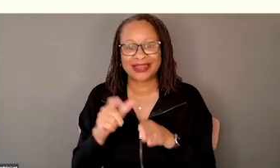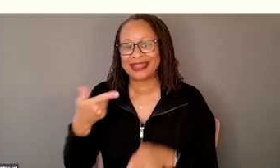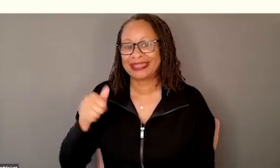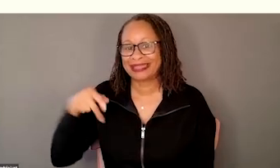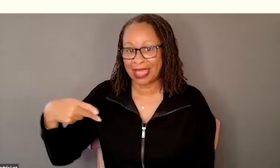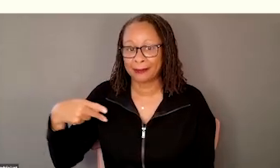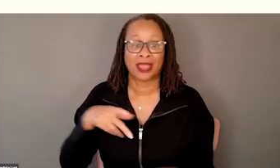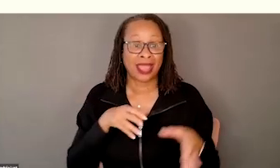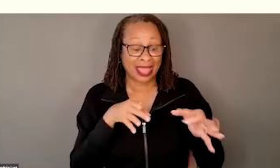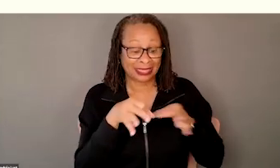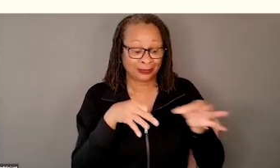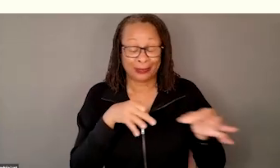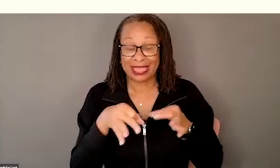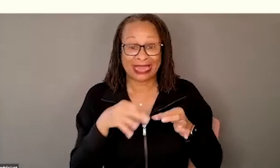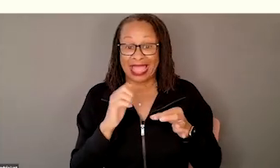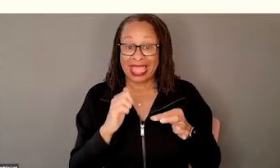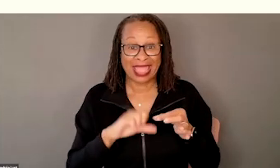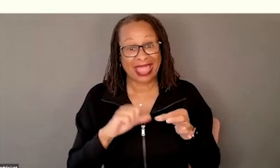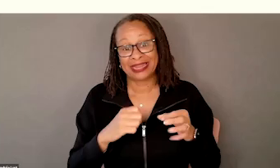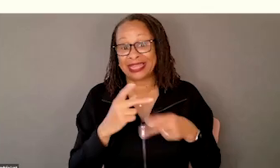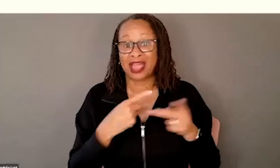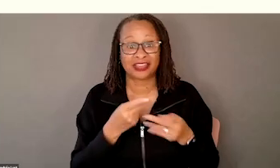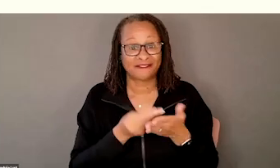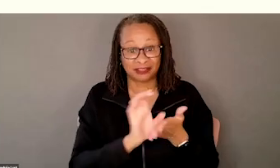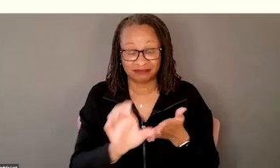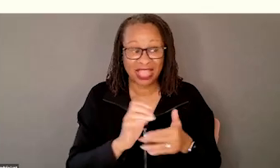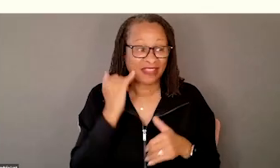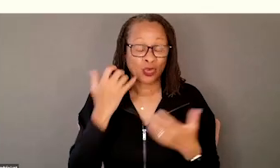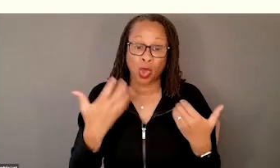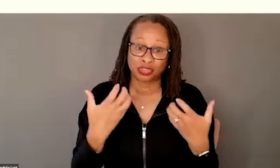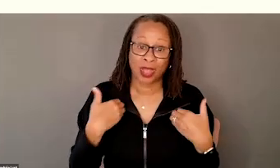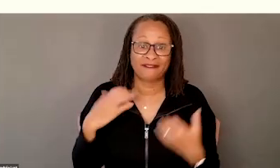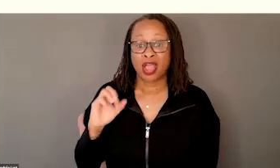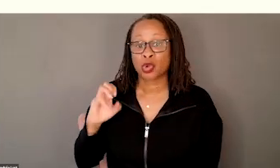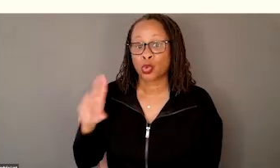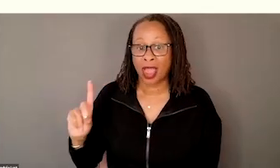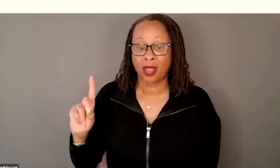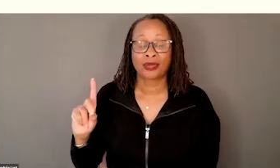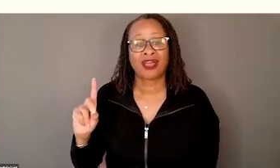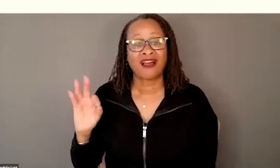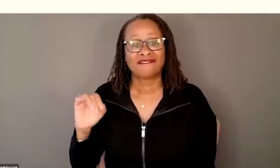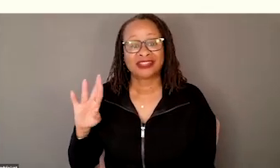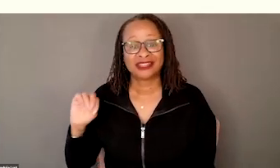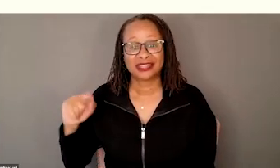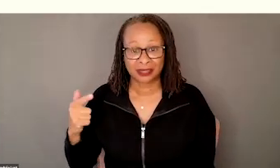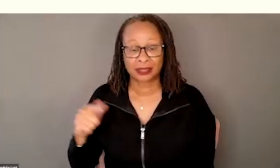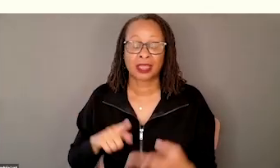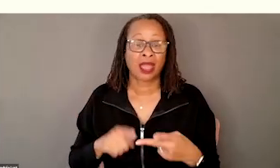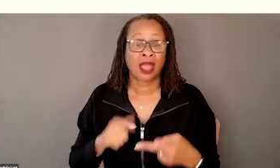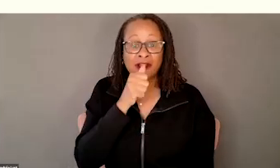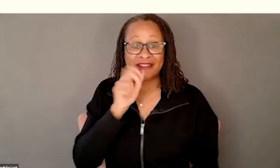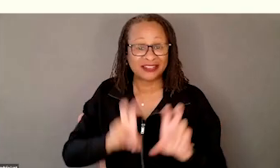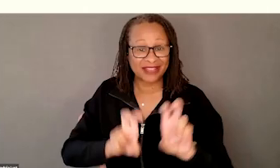of funding you hope to do, such as co-productions or crowdfunding, private investments, and so on. Are there